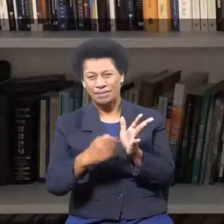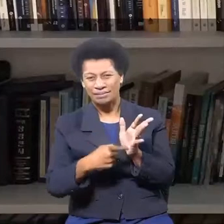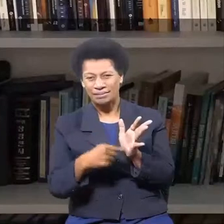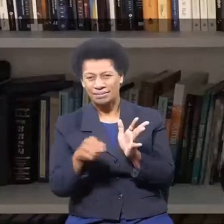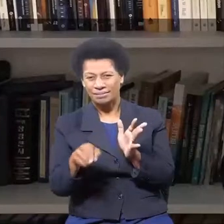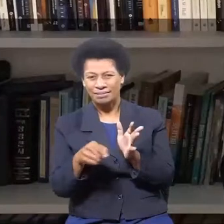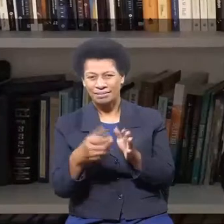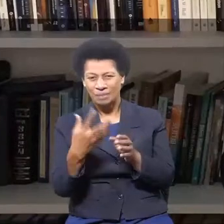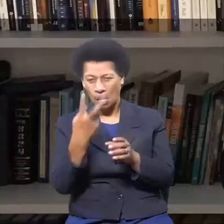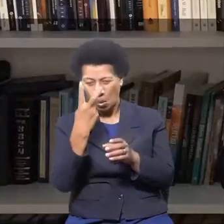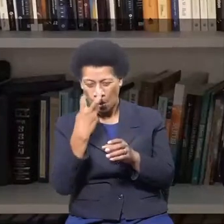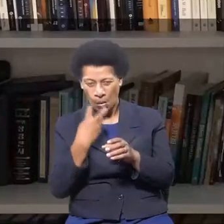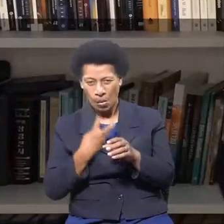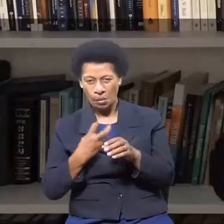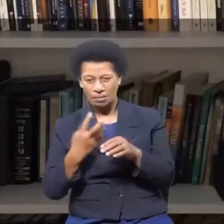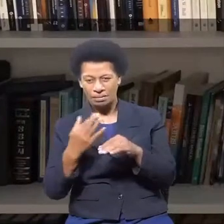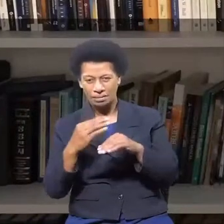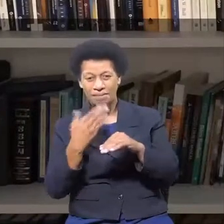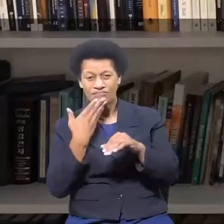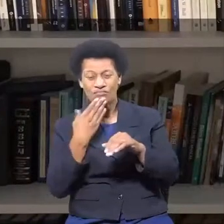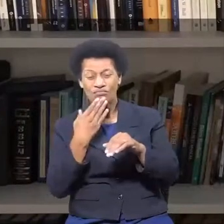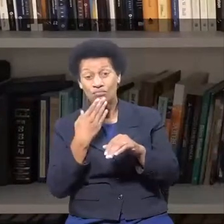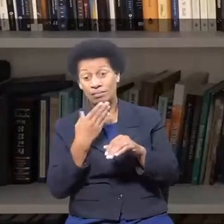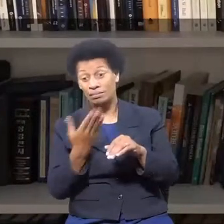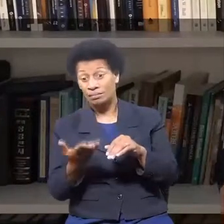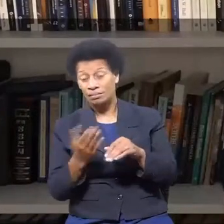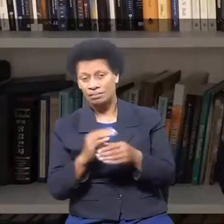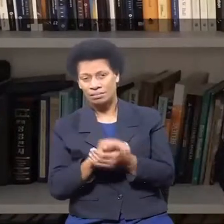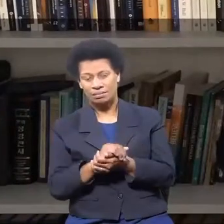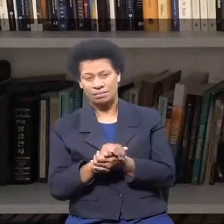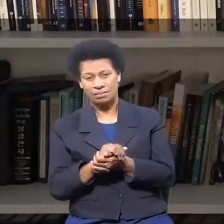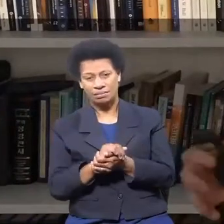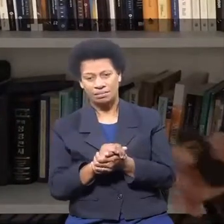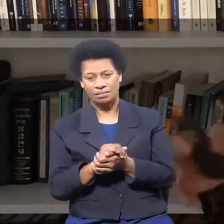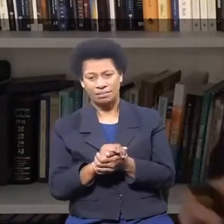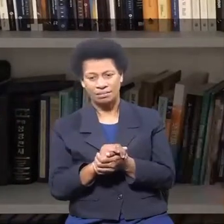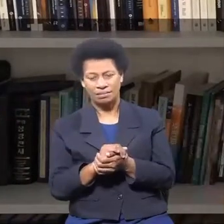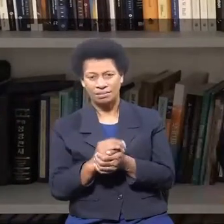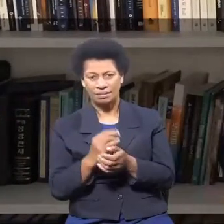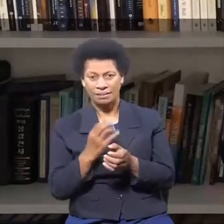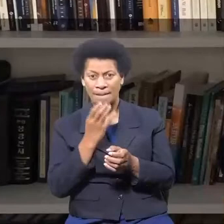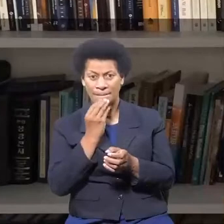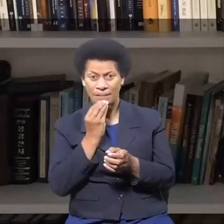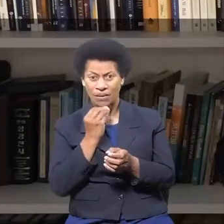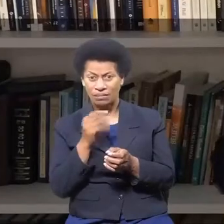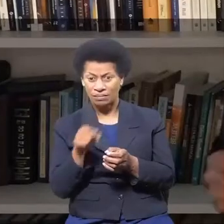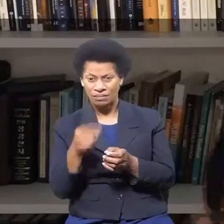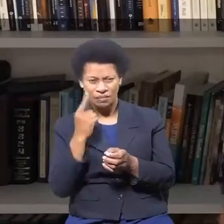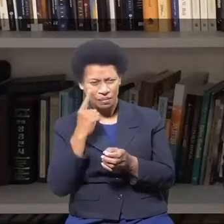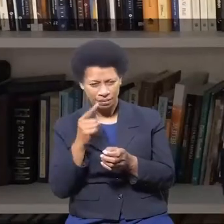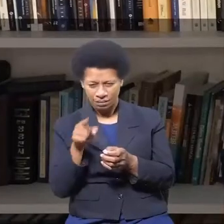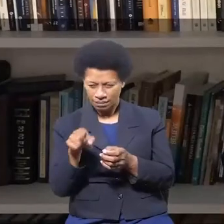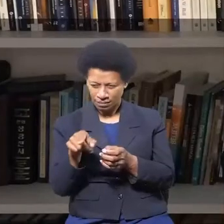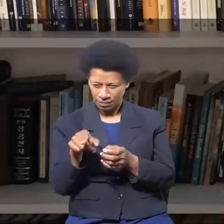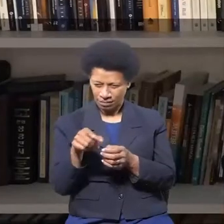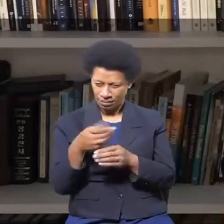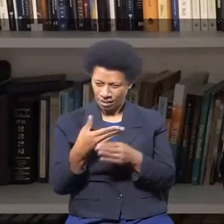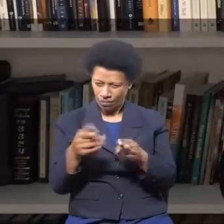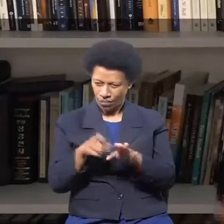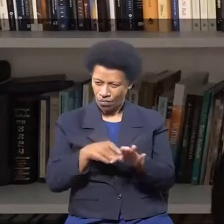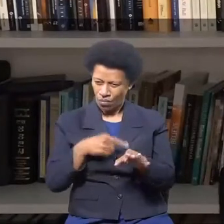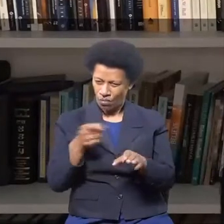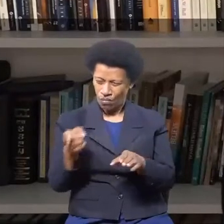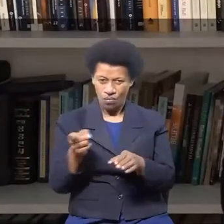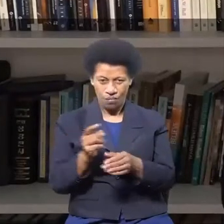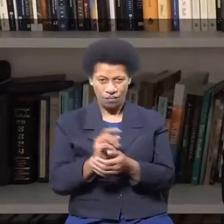the metal on that car, you would be able to work out how long that car had been sitting there, how long it had